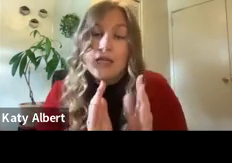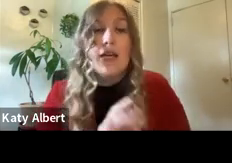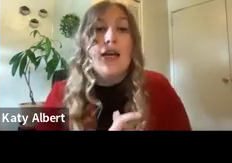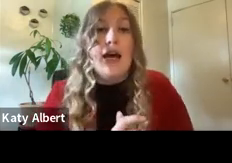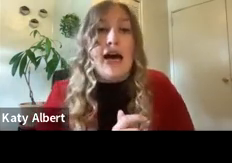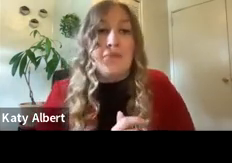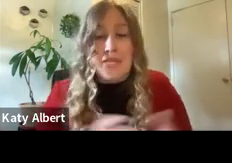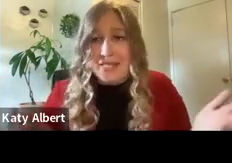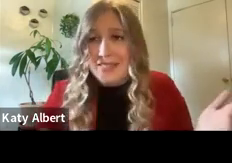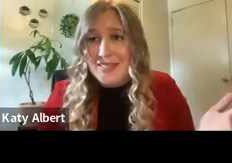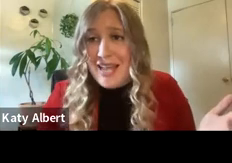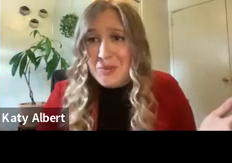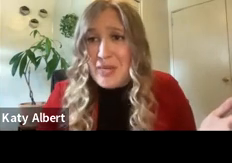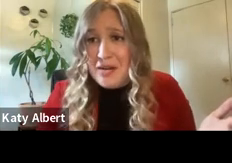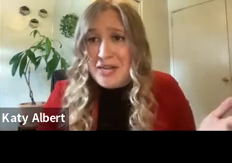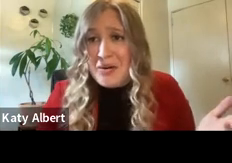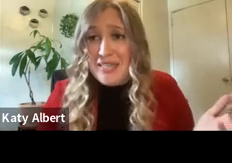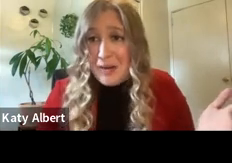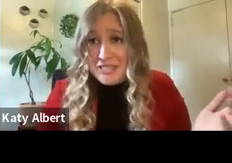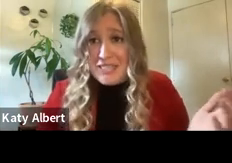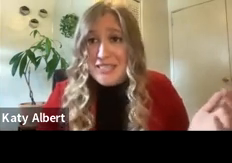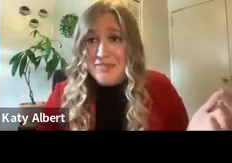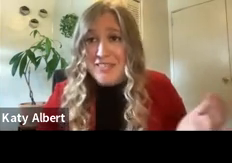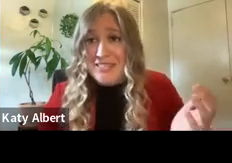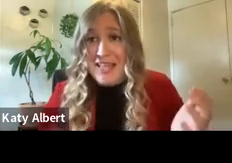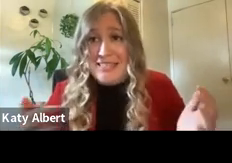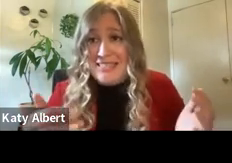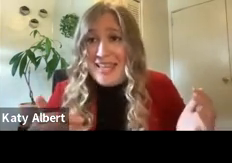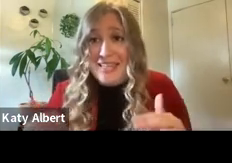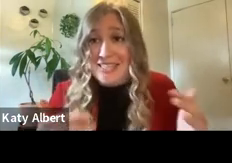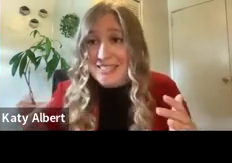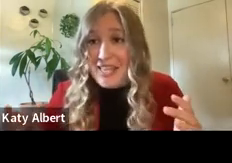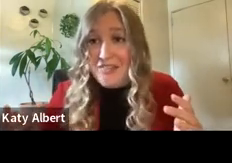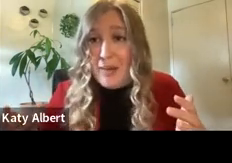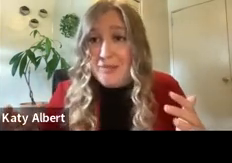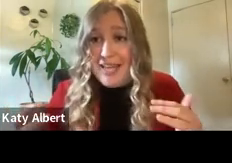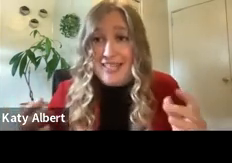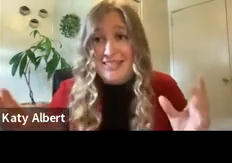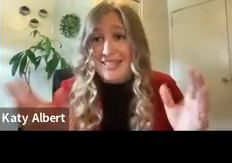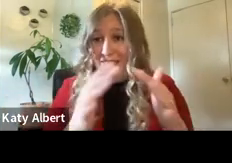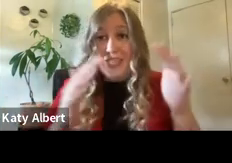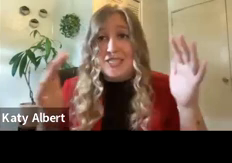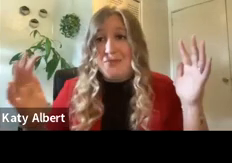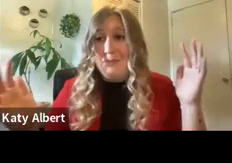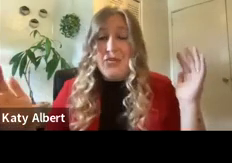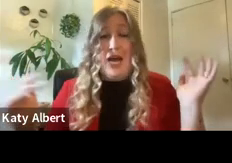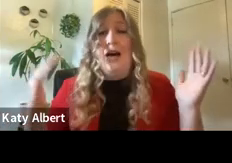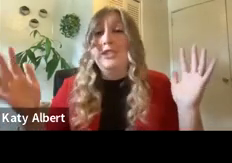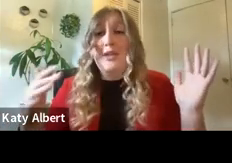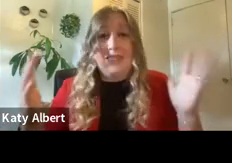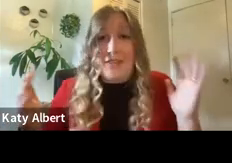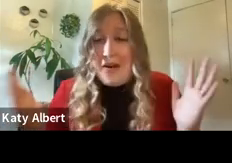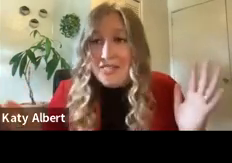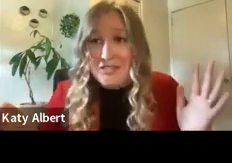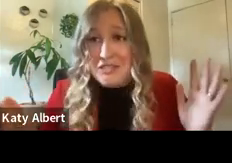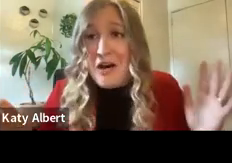link, because as we all know, especially some of these like state legislative websites can just be